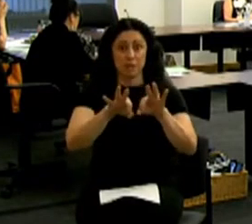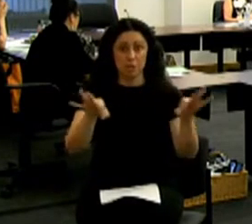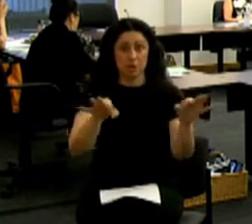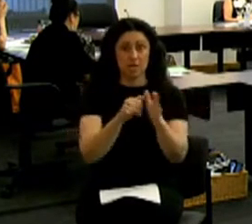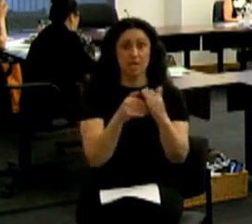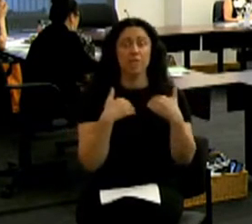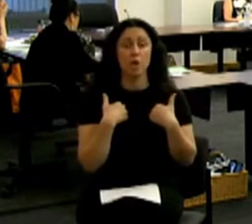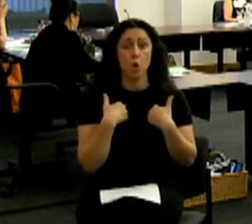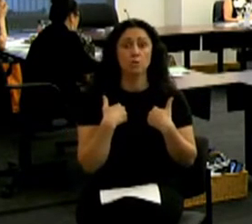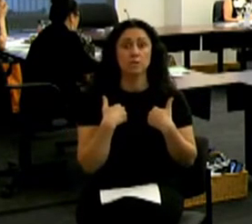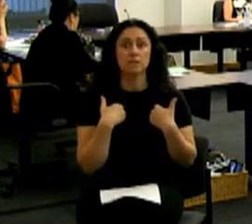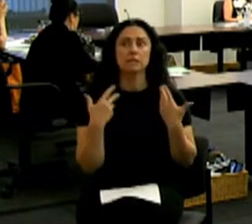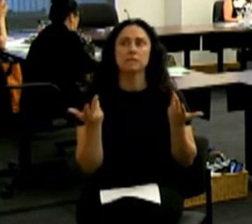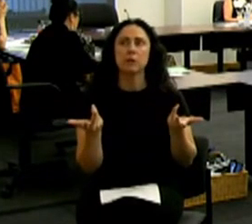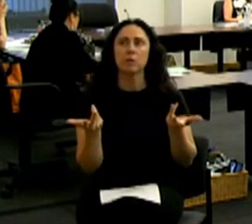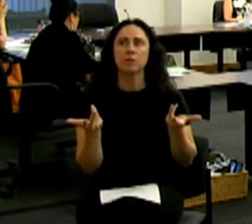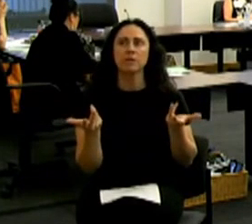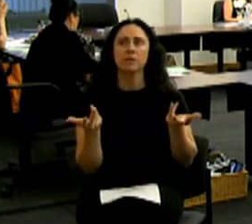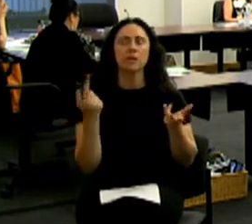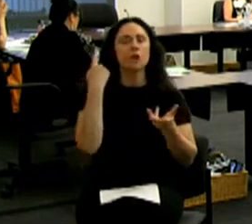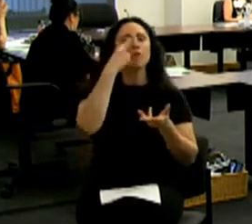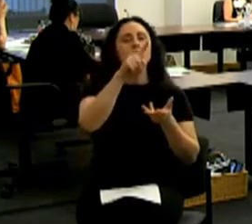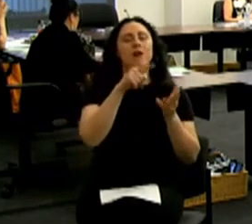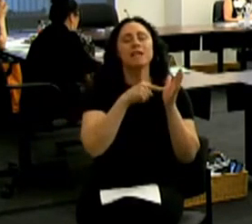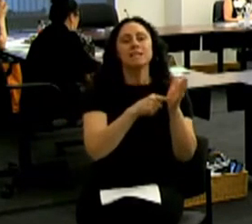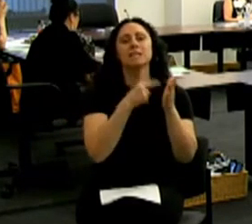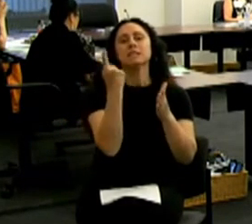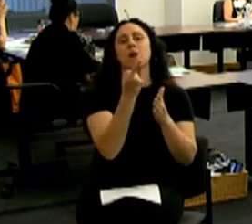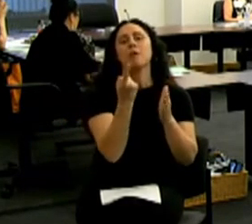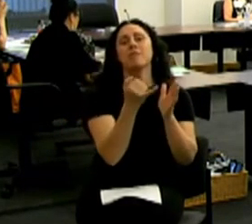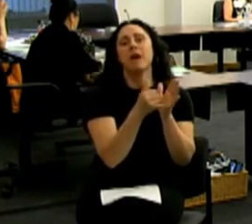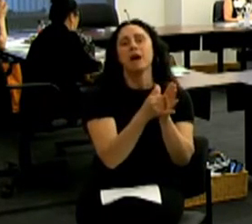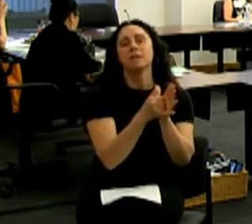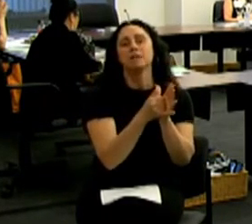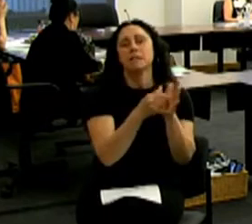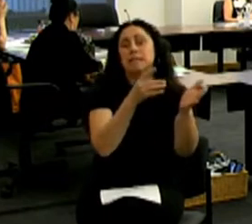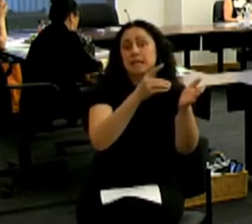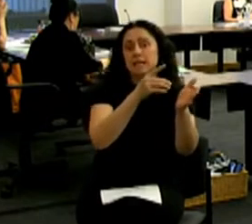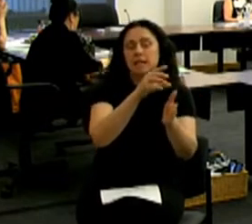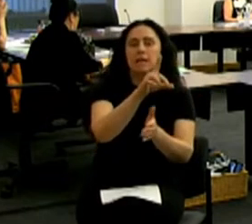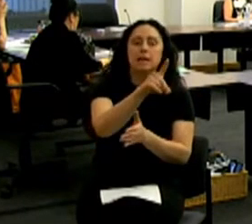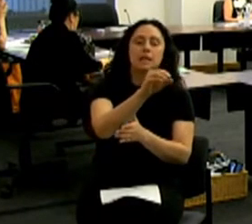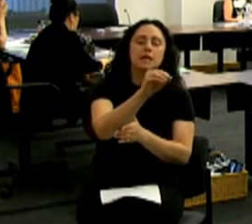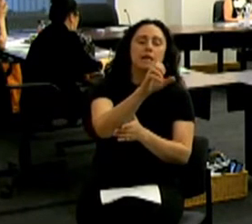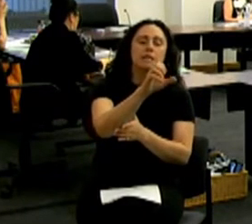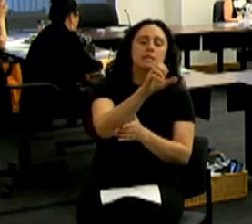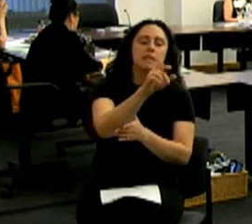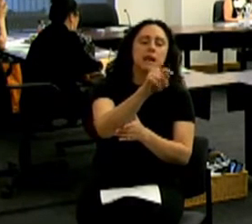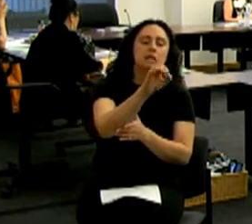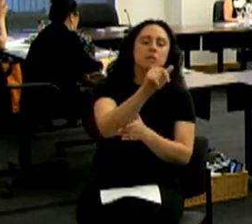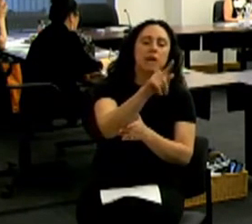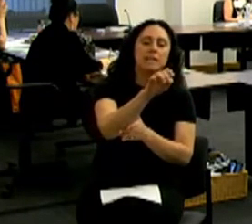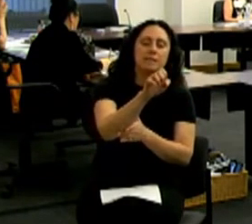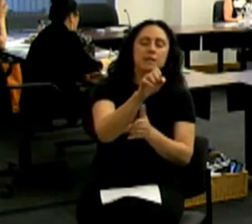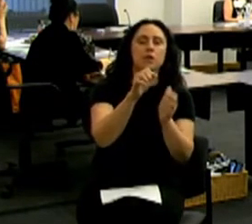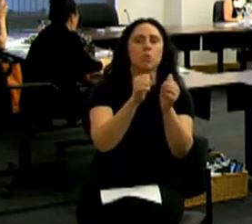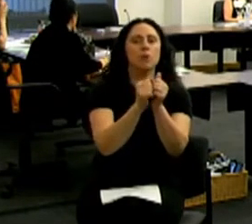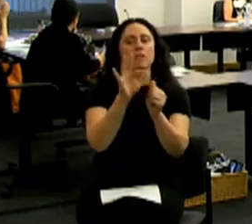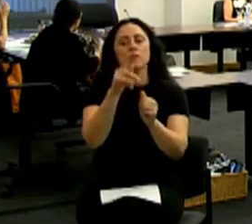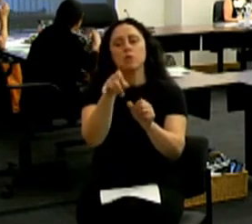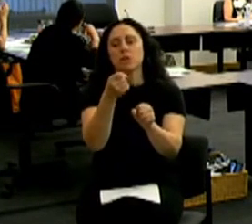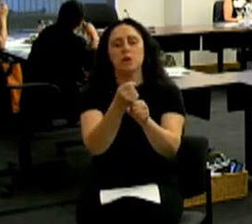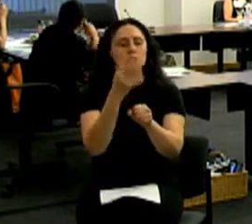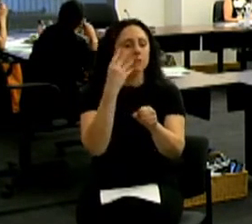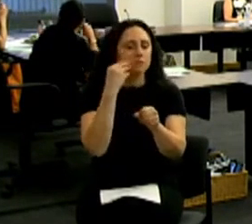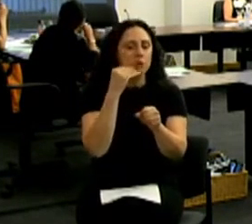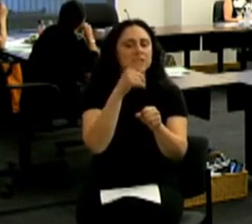they hold. So for instance, somebody who has a doctorate and a few years of experience